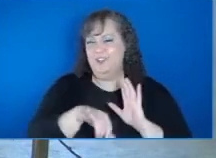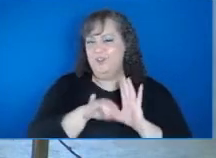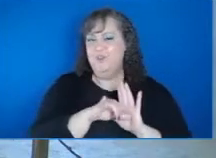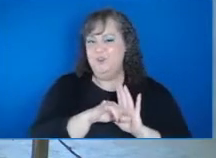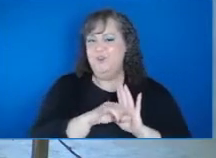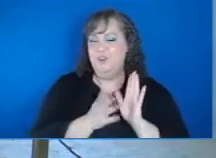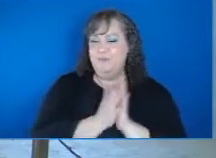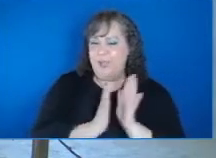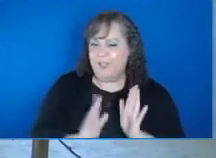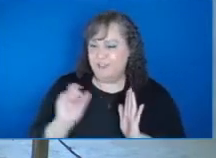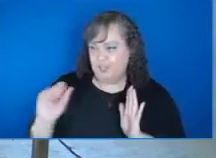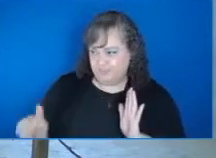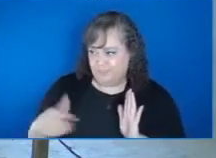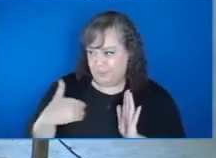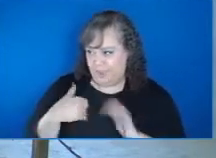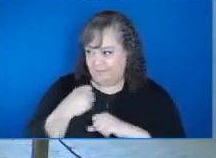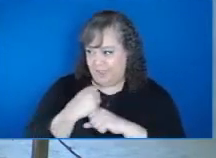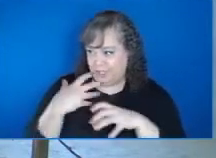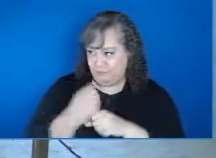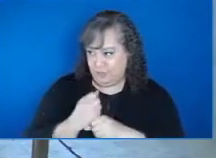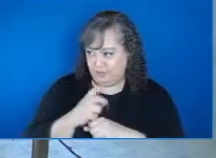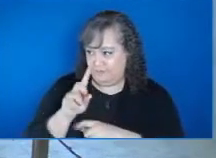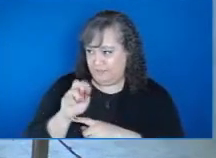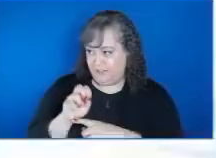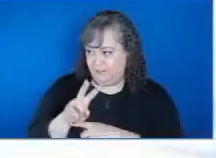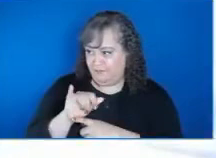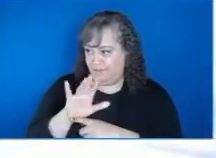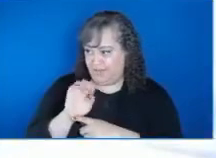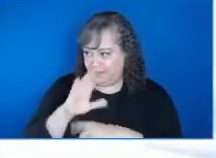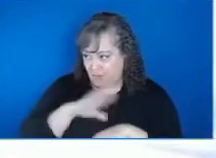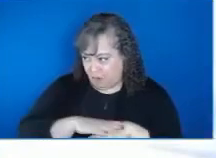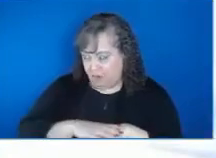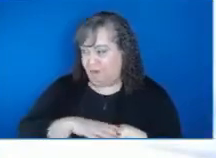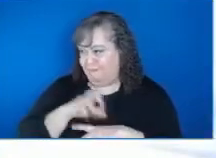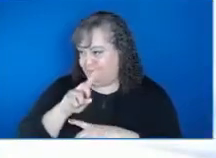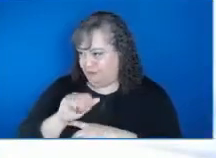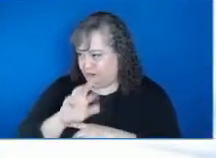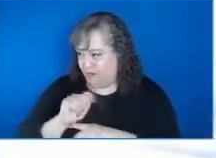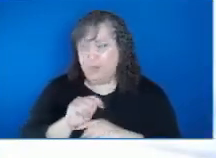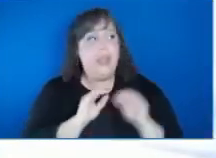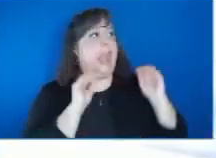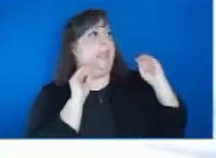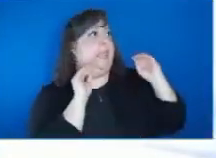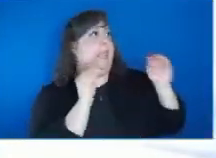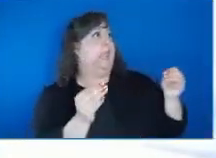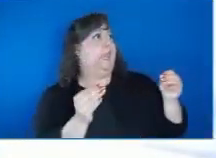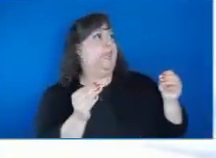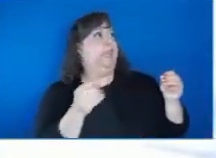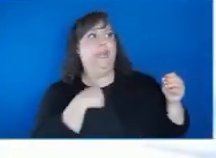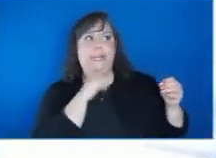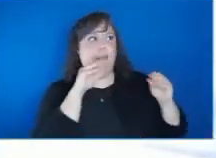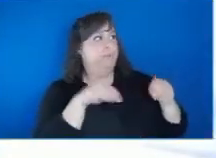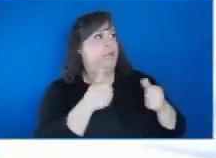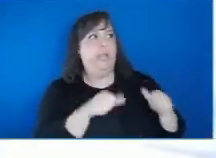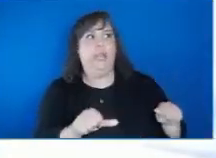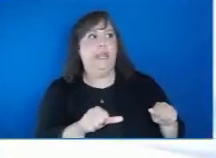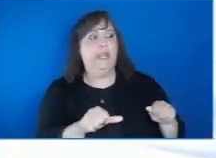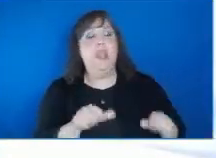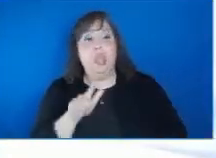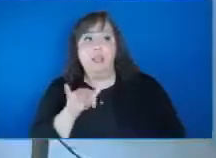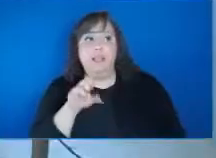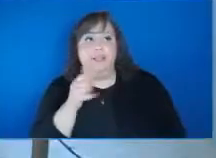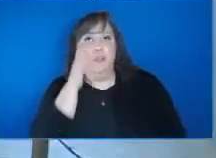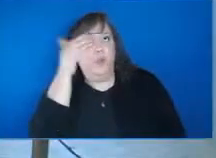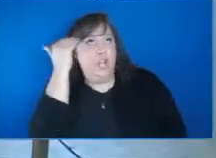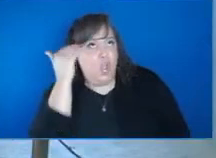devices? No. I did not put any explosive devices on the spacecraft. And Lisa would know. I would know. You were one of the last people